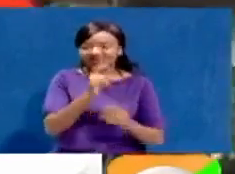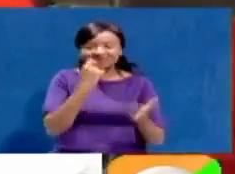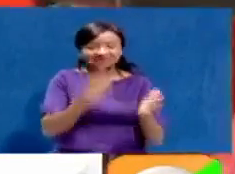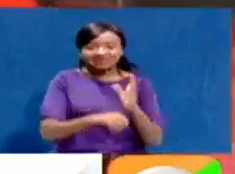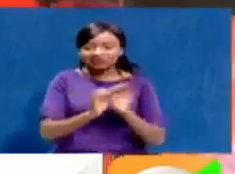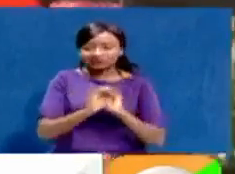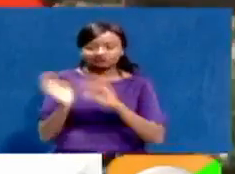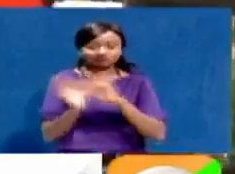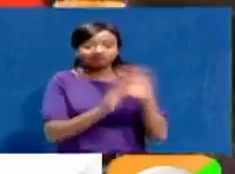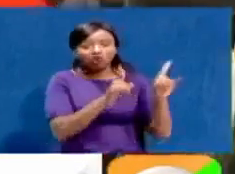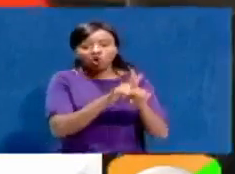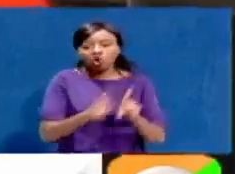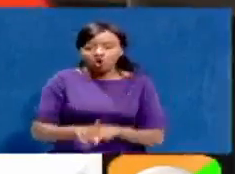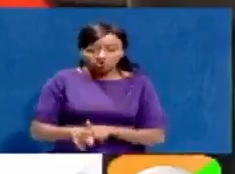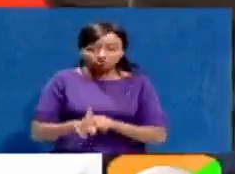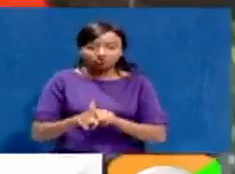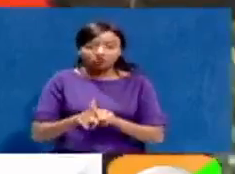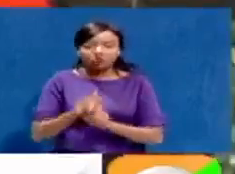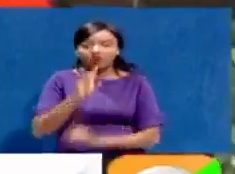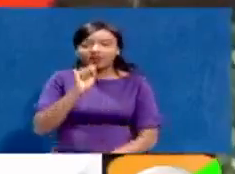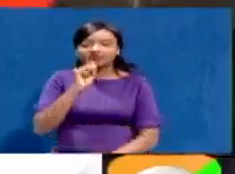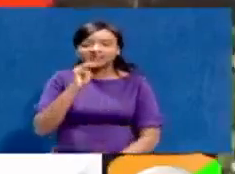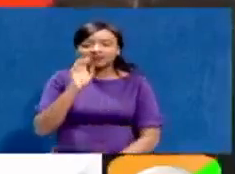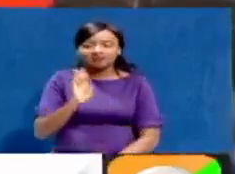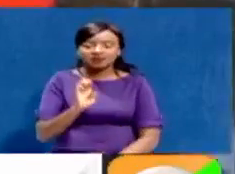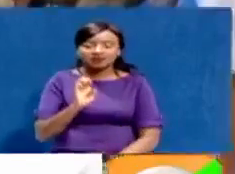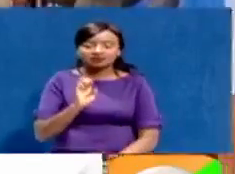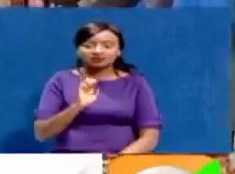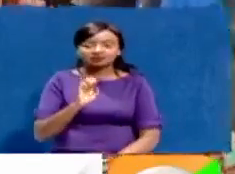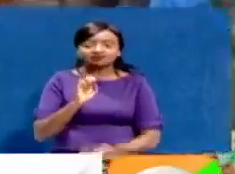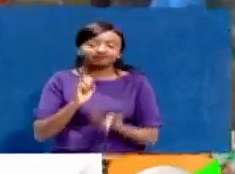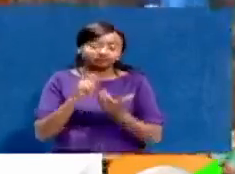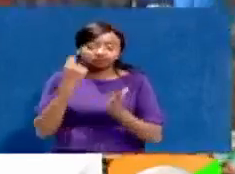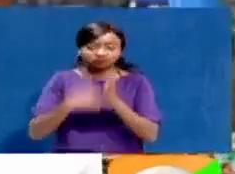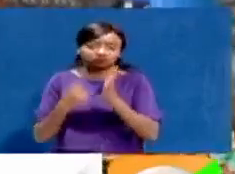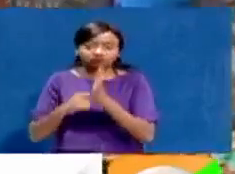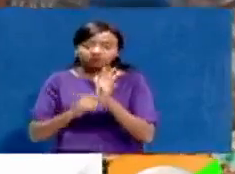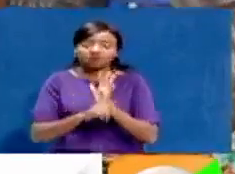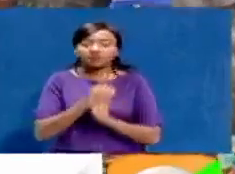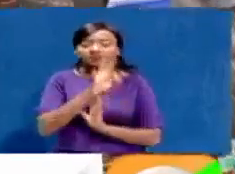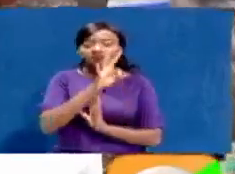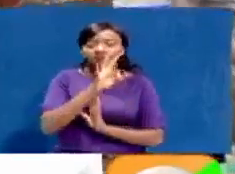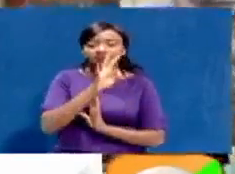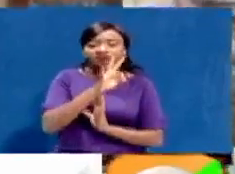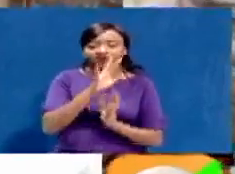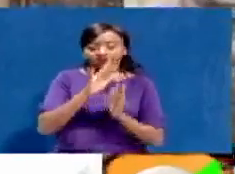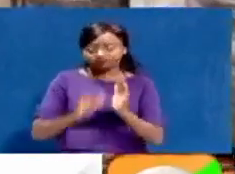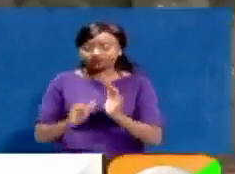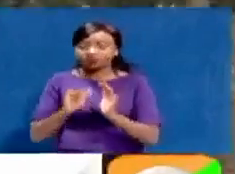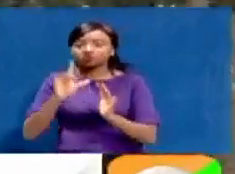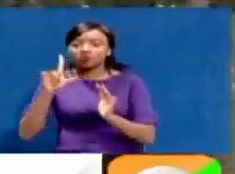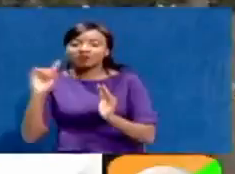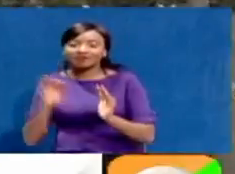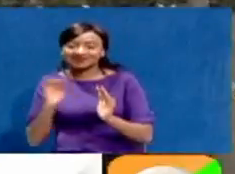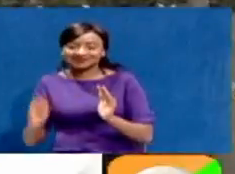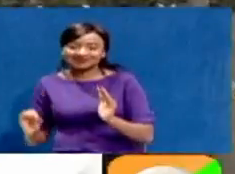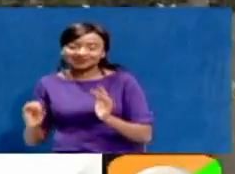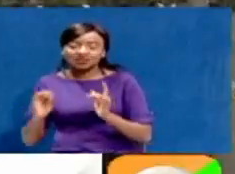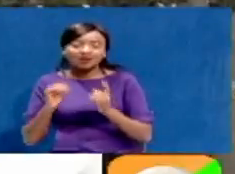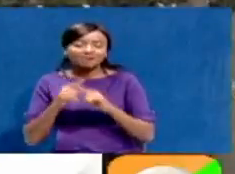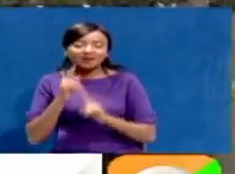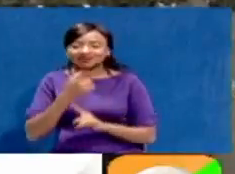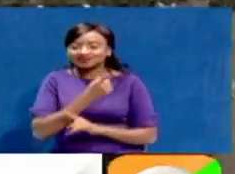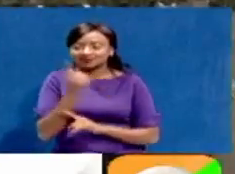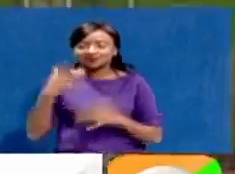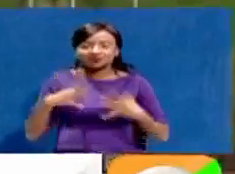reduction of turnover tax for SMEs from 3 to 1%. But economists reckon this is not enough, as they challenge the government